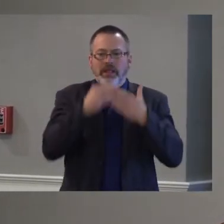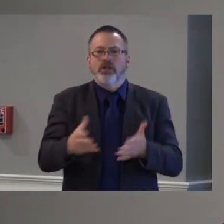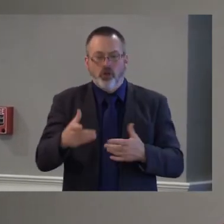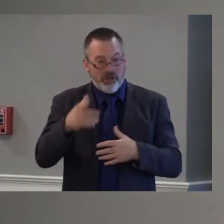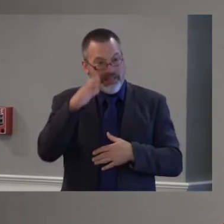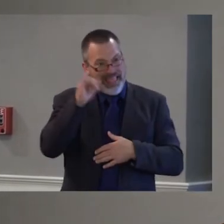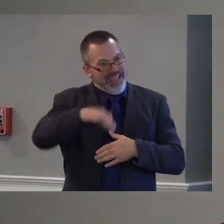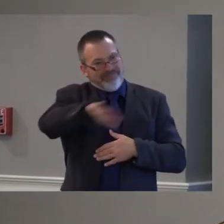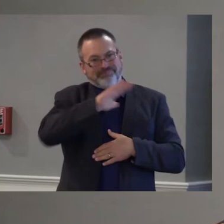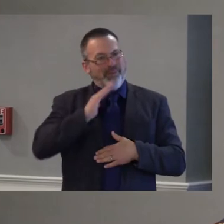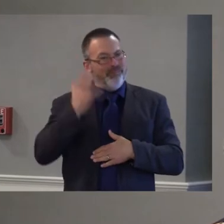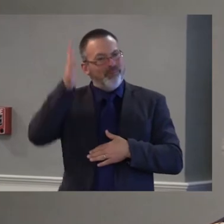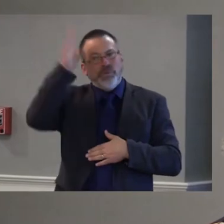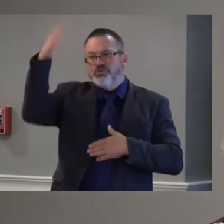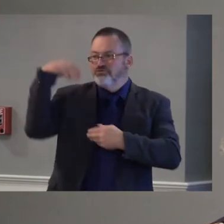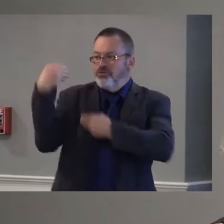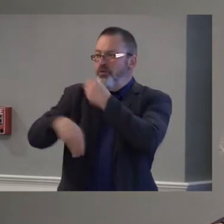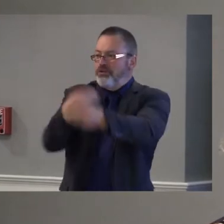disability movement.